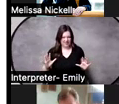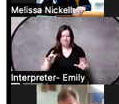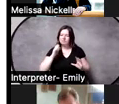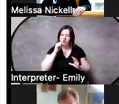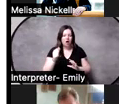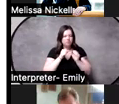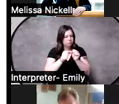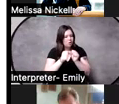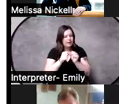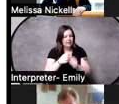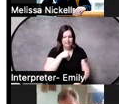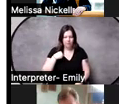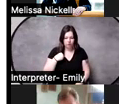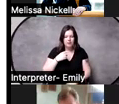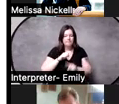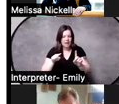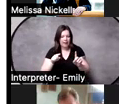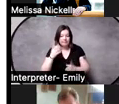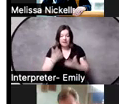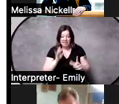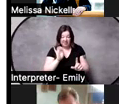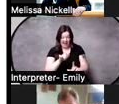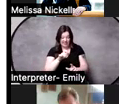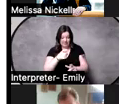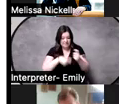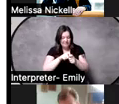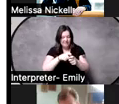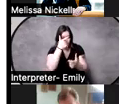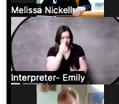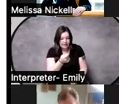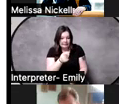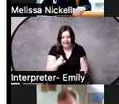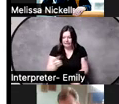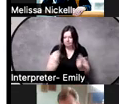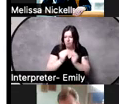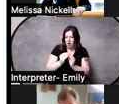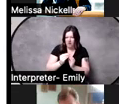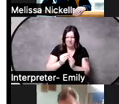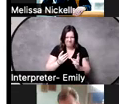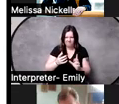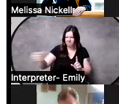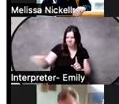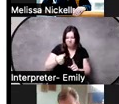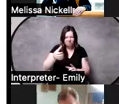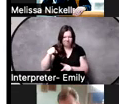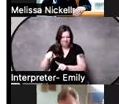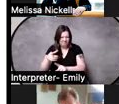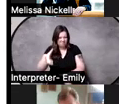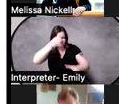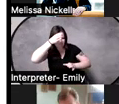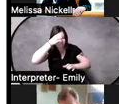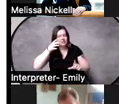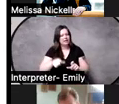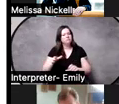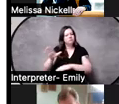might have particular expertise that's necessary. If a person is a regular member, those terms are usually for 3 to 4 years. And